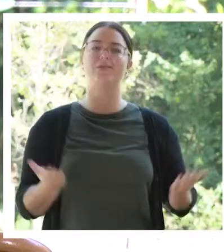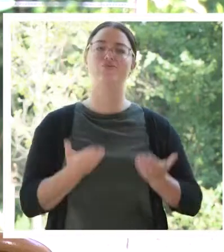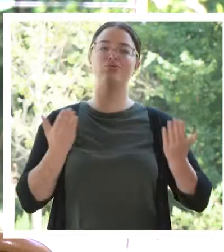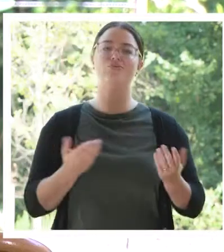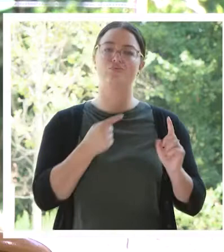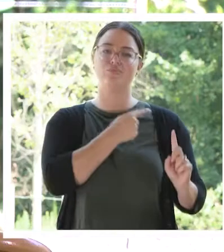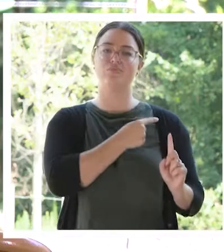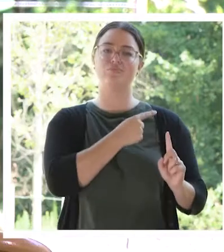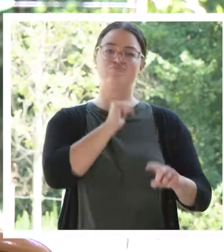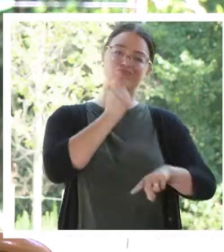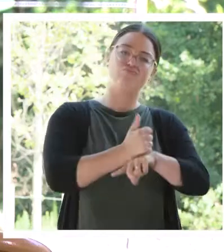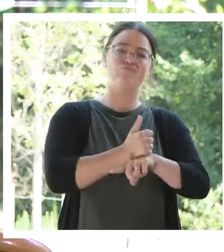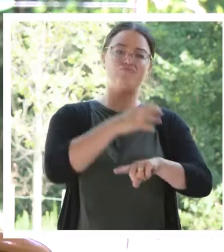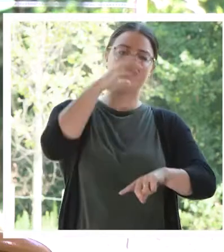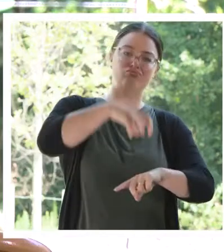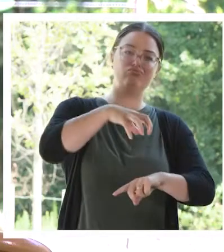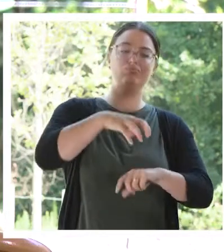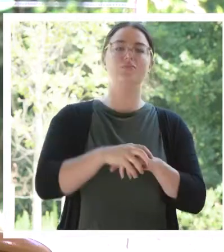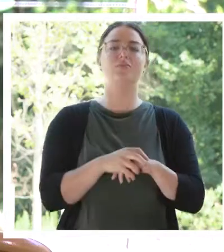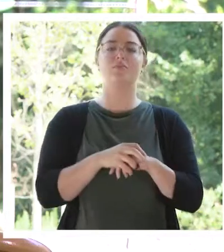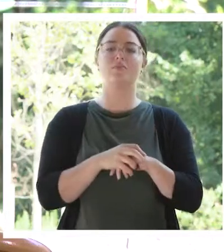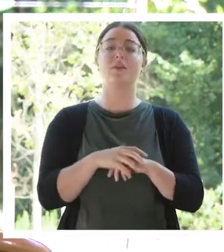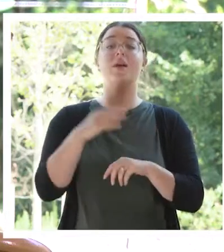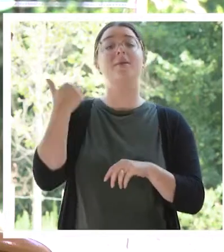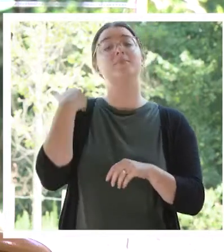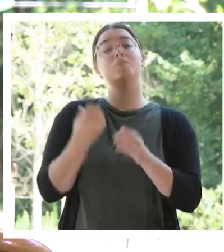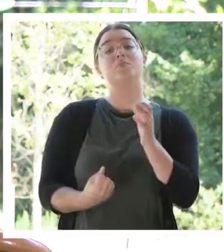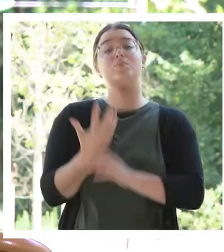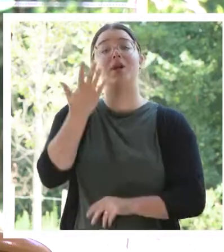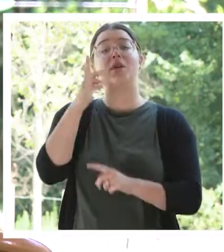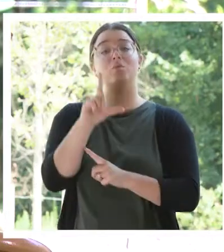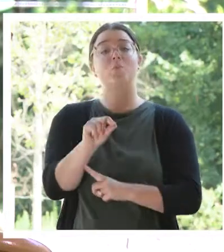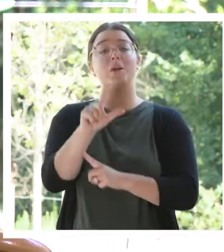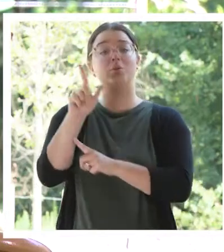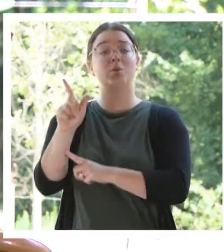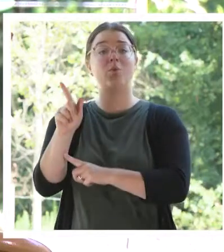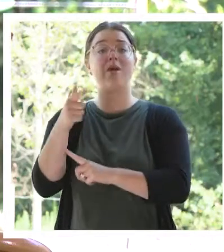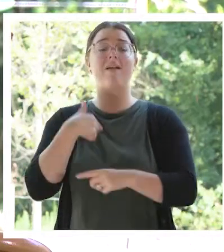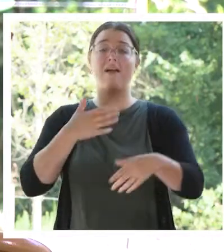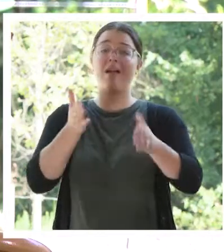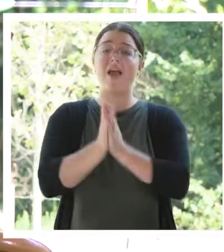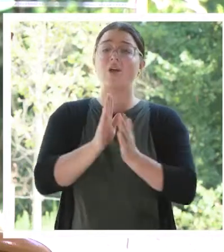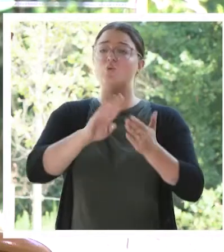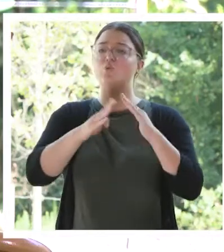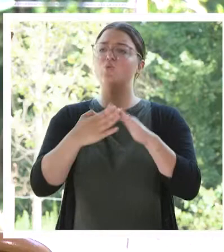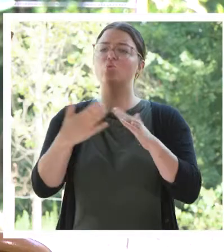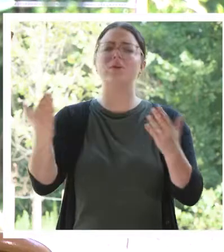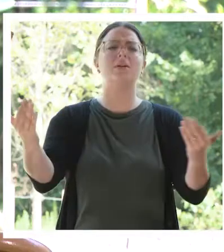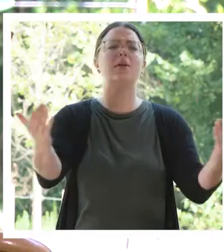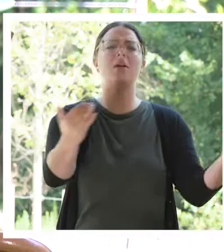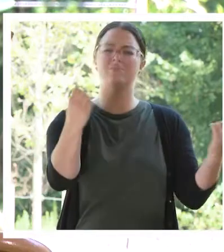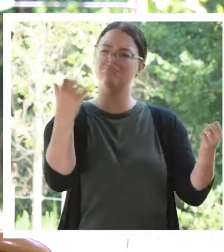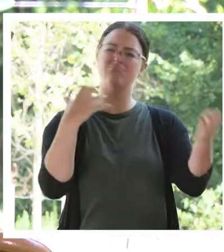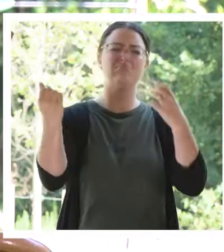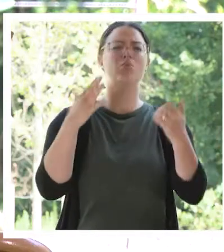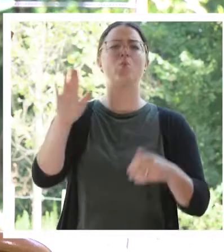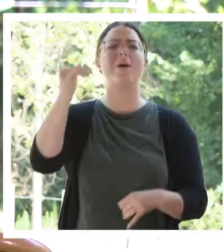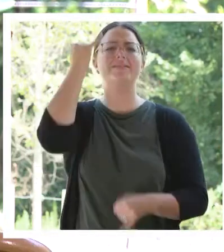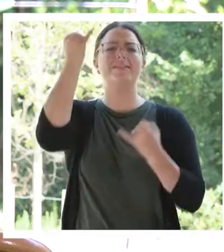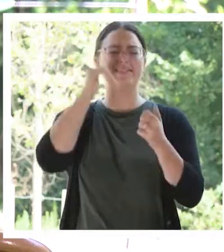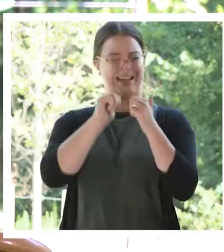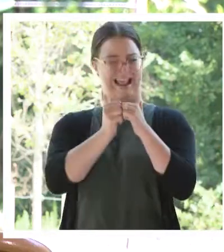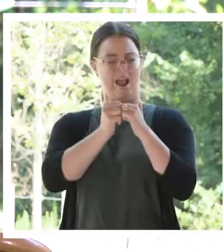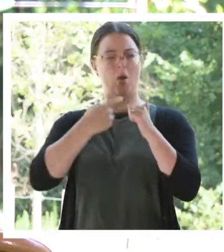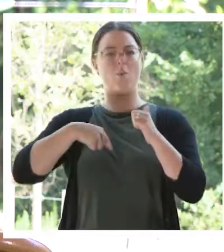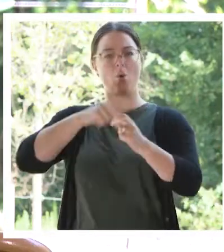work in our community. In the spring of 2021, I asked the community to submit their ideas for how we could honor those who died